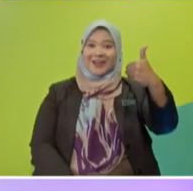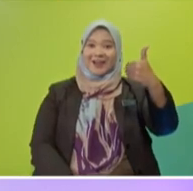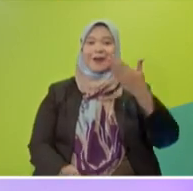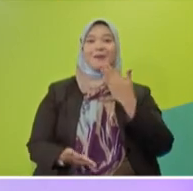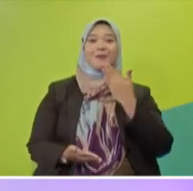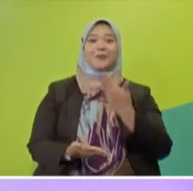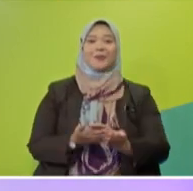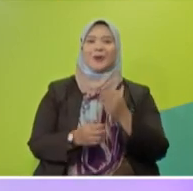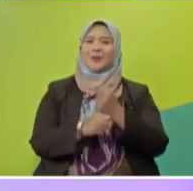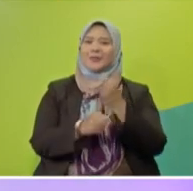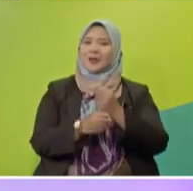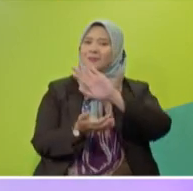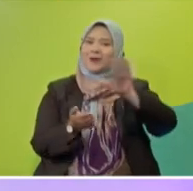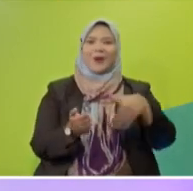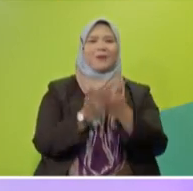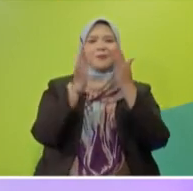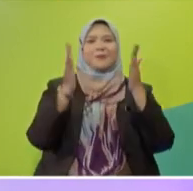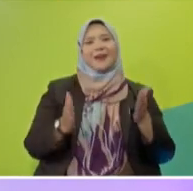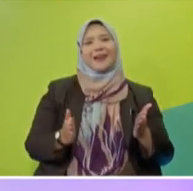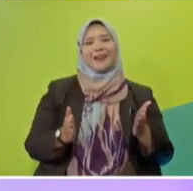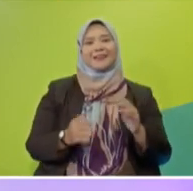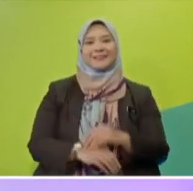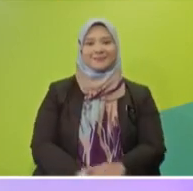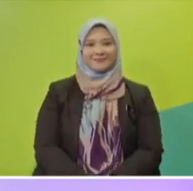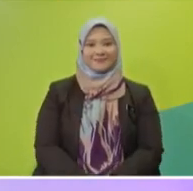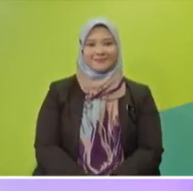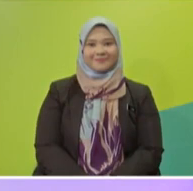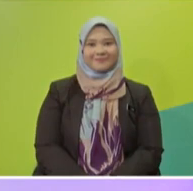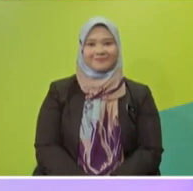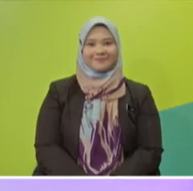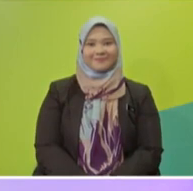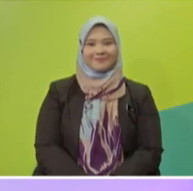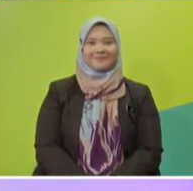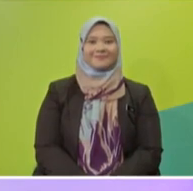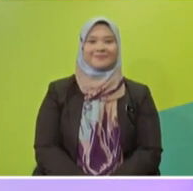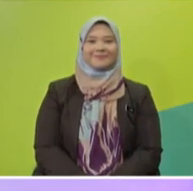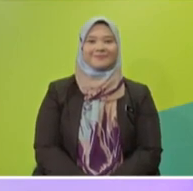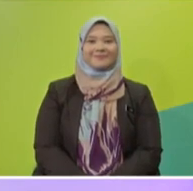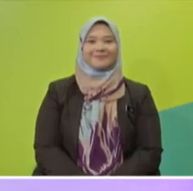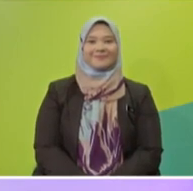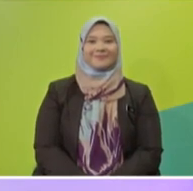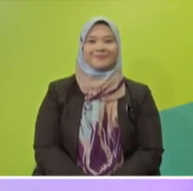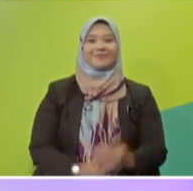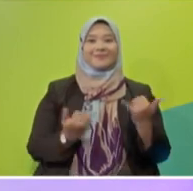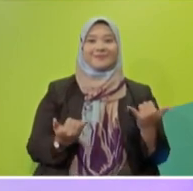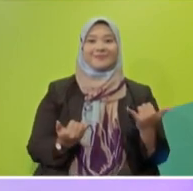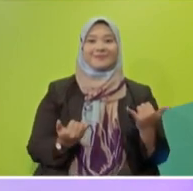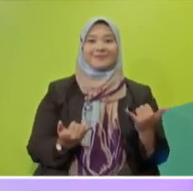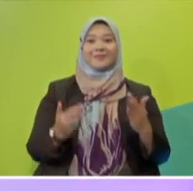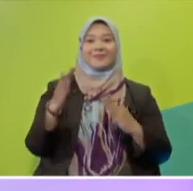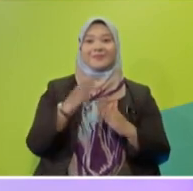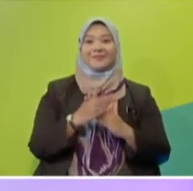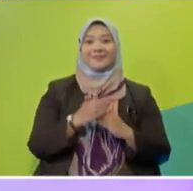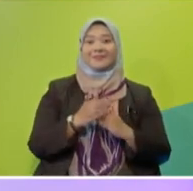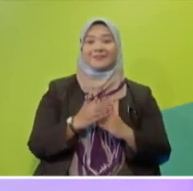done. 3 stars. Well done. All right, teacher. How about we take a short break? Is that all right? Yes, we definitely. We need to feed our pets first. Oh, yeah. We are getting correct. Hungry. Okay,